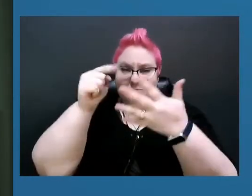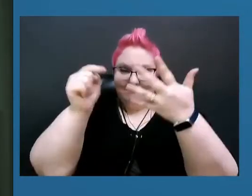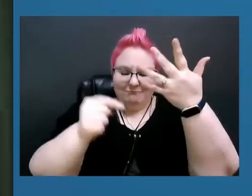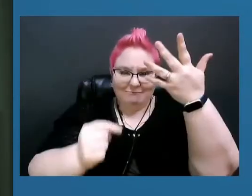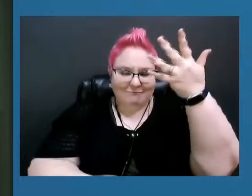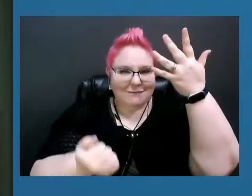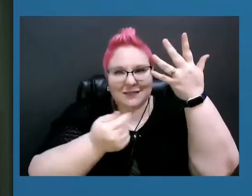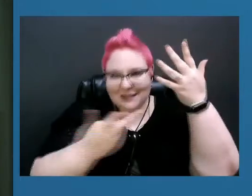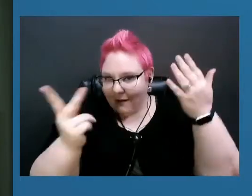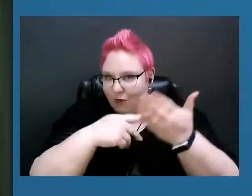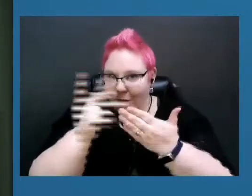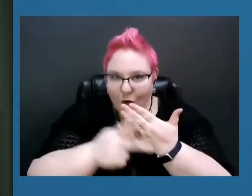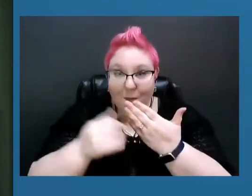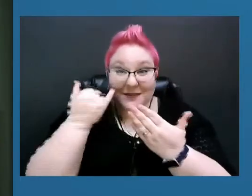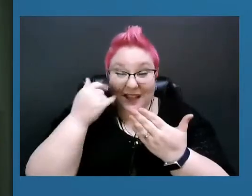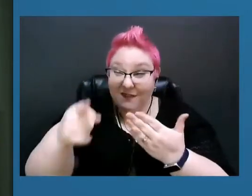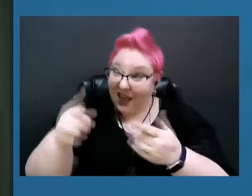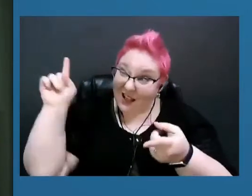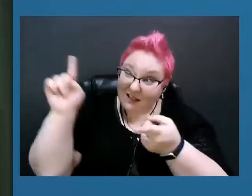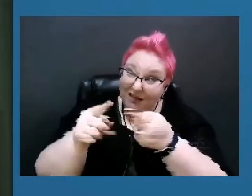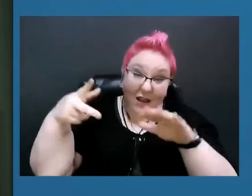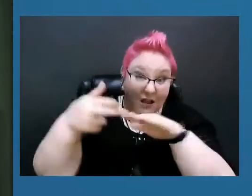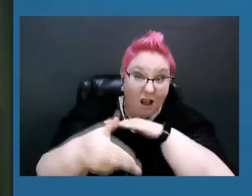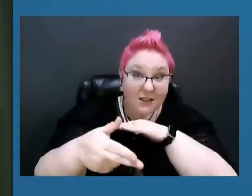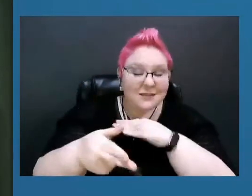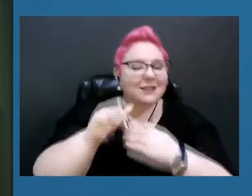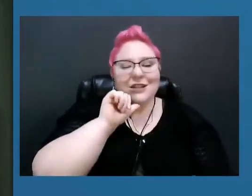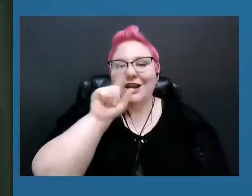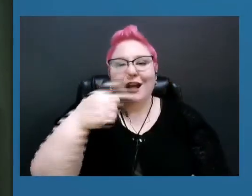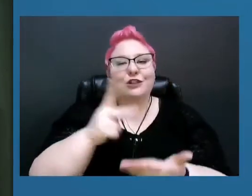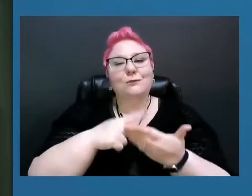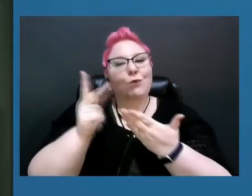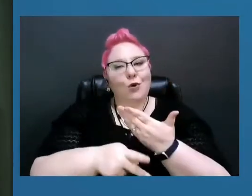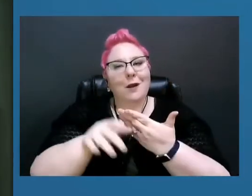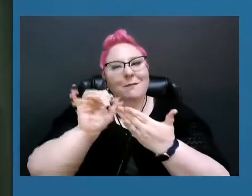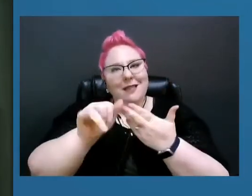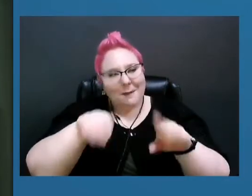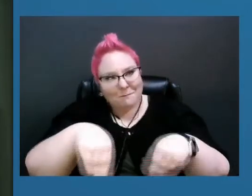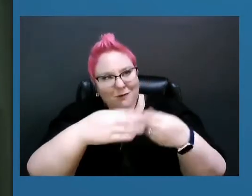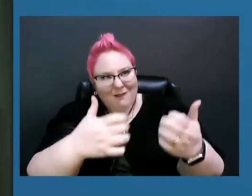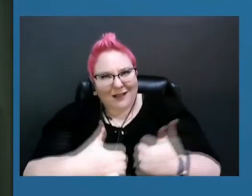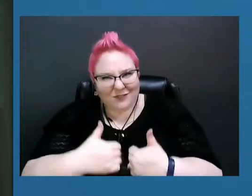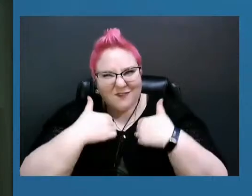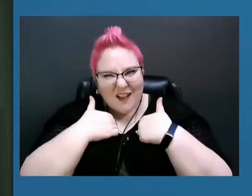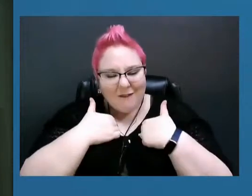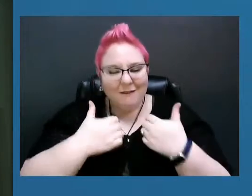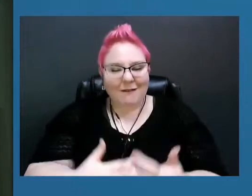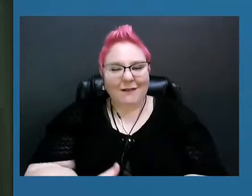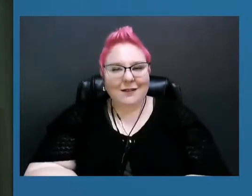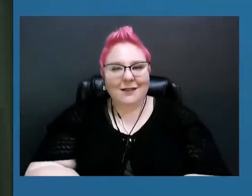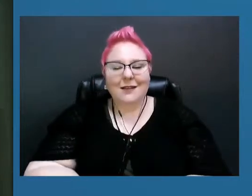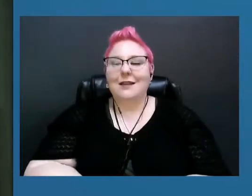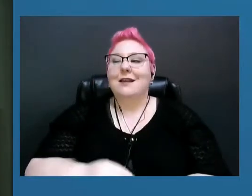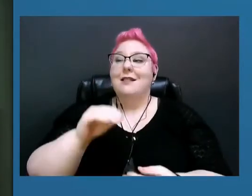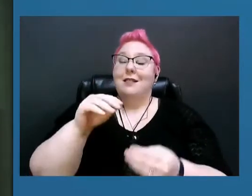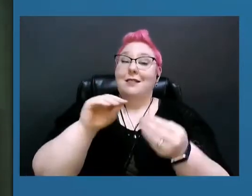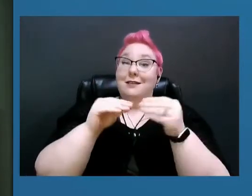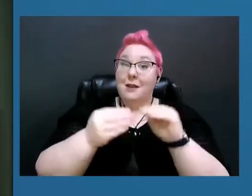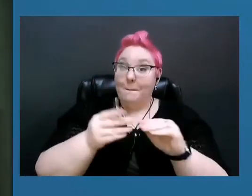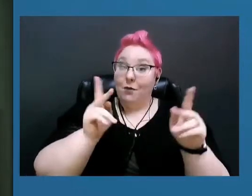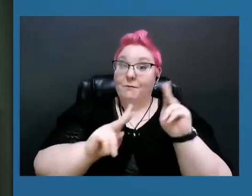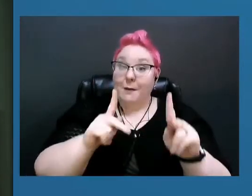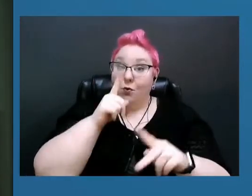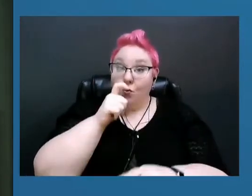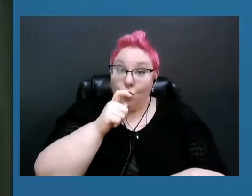go through. They aren't just programs, they are lifelines. In the past 3 years alone, the number of food insecure individuals we have helped